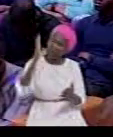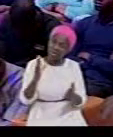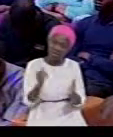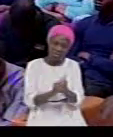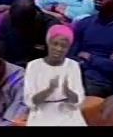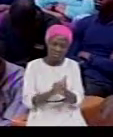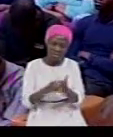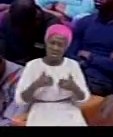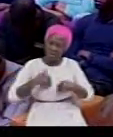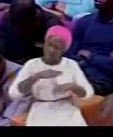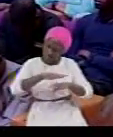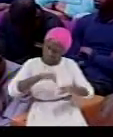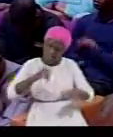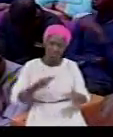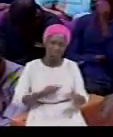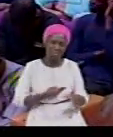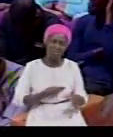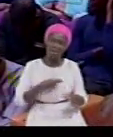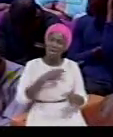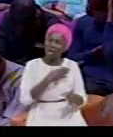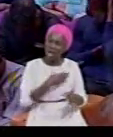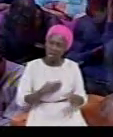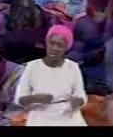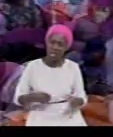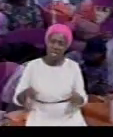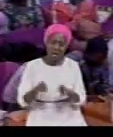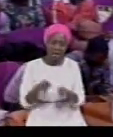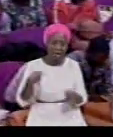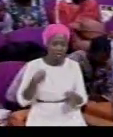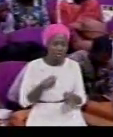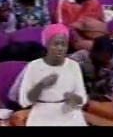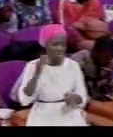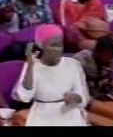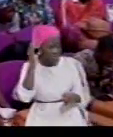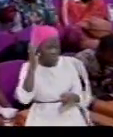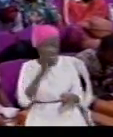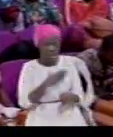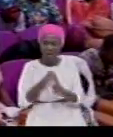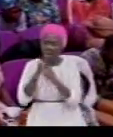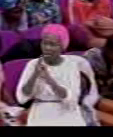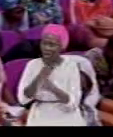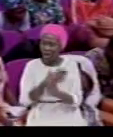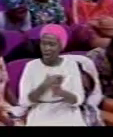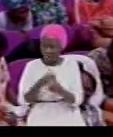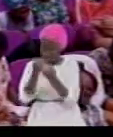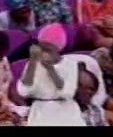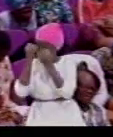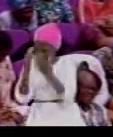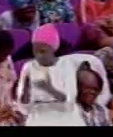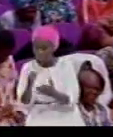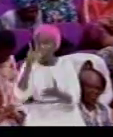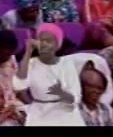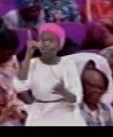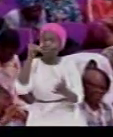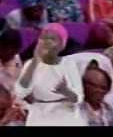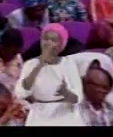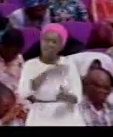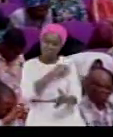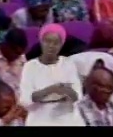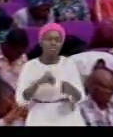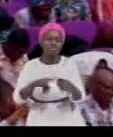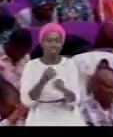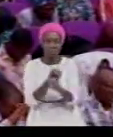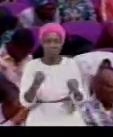has called us, and as we respond and come, you are mighty to save. Save your